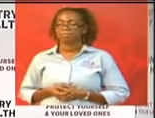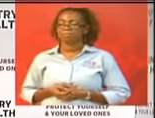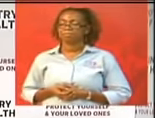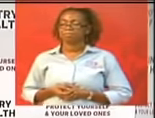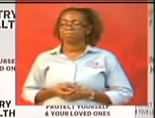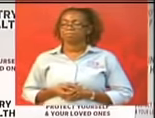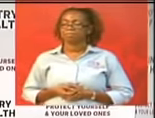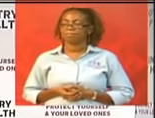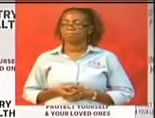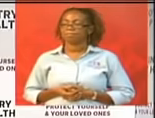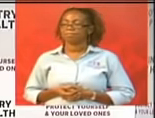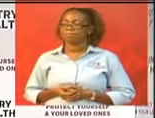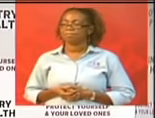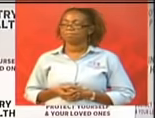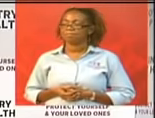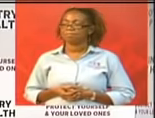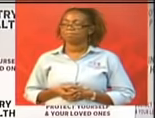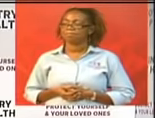Guardian Media.